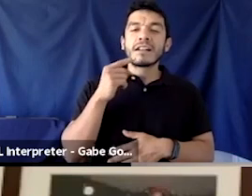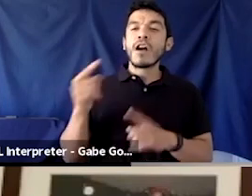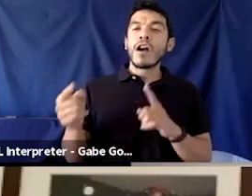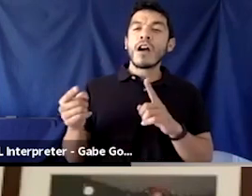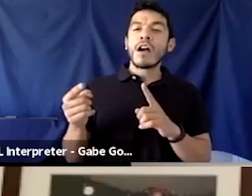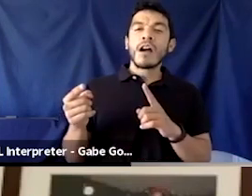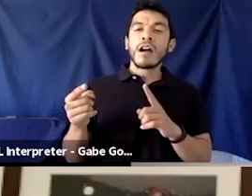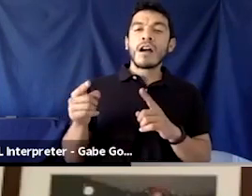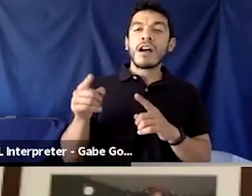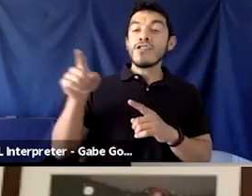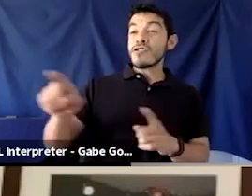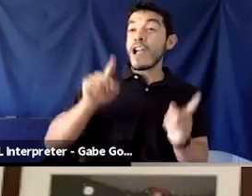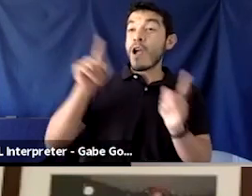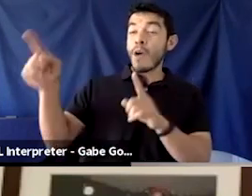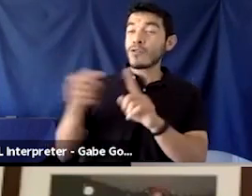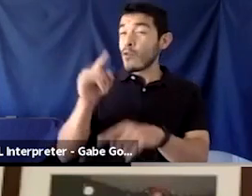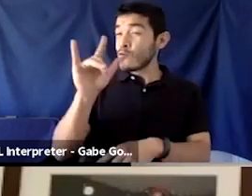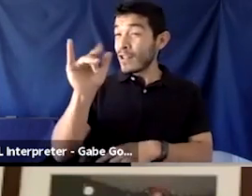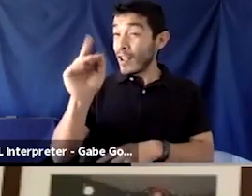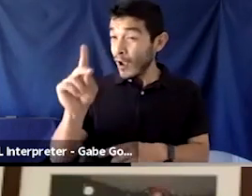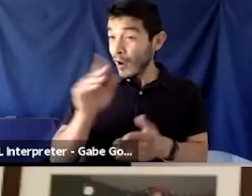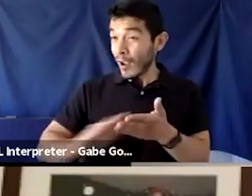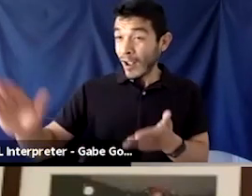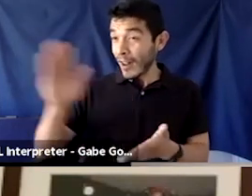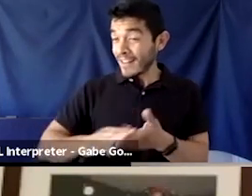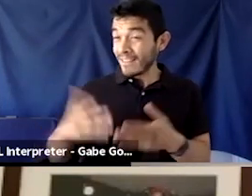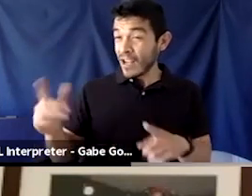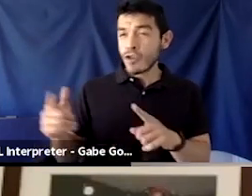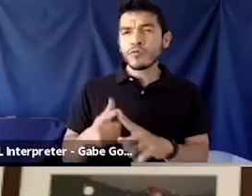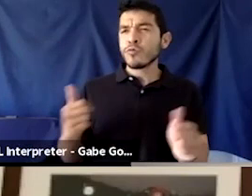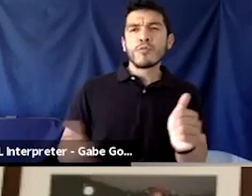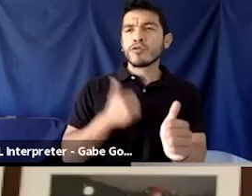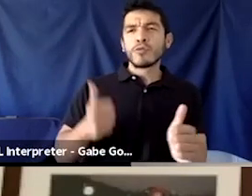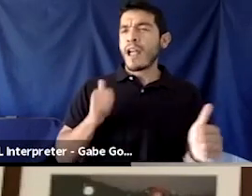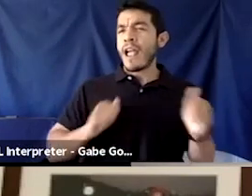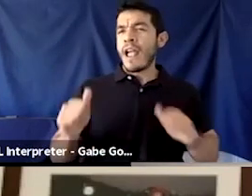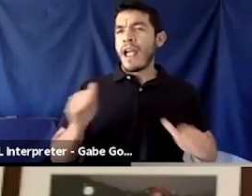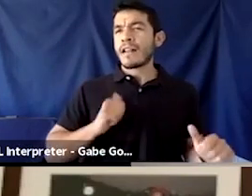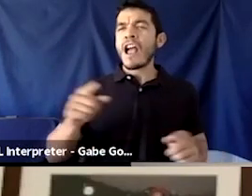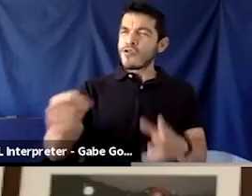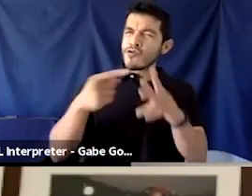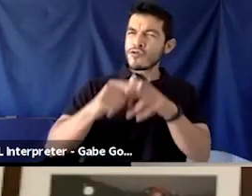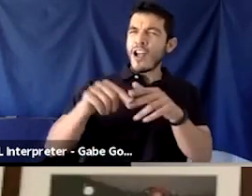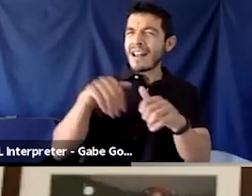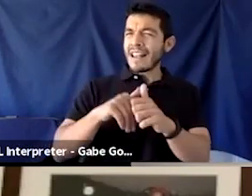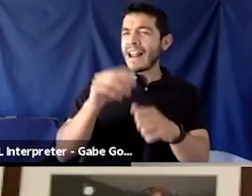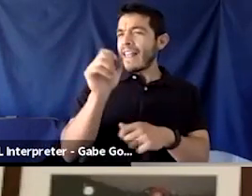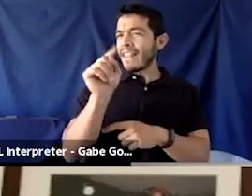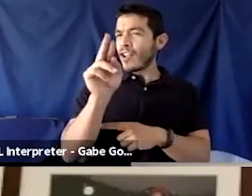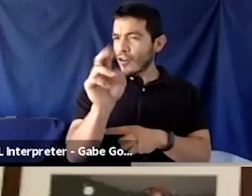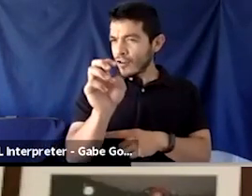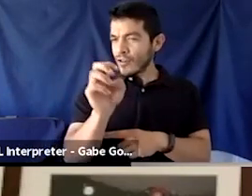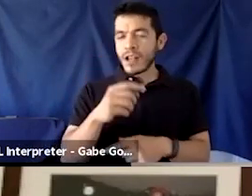the way, folks, she went to Juilliard, okay, and pursue acting. And you started out in theater.